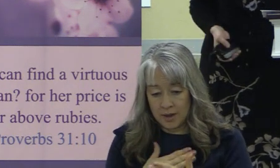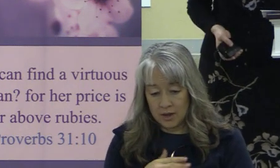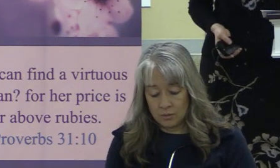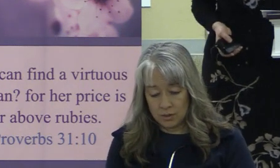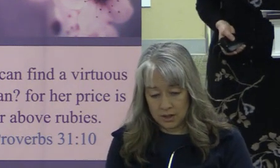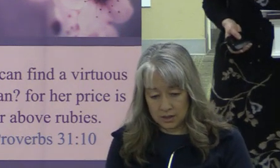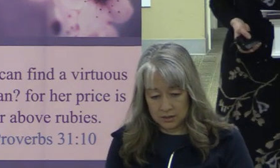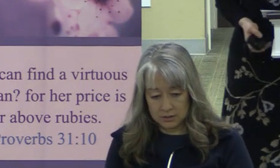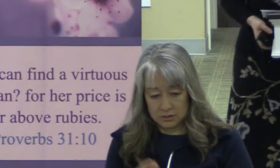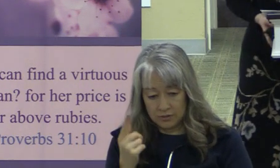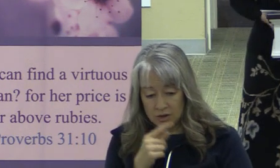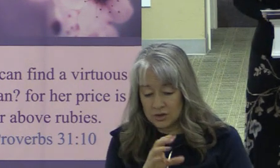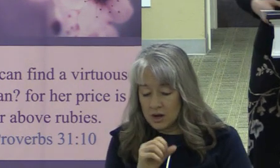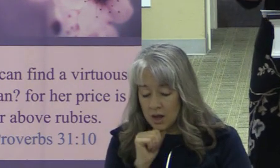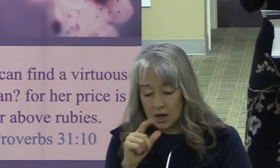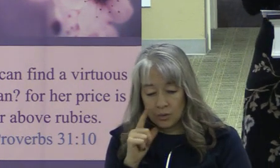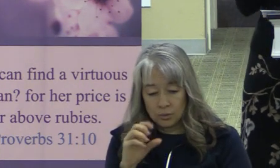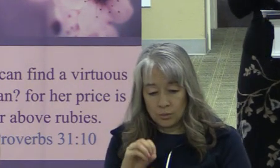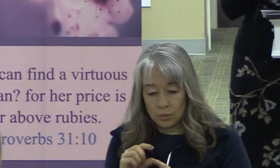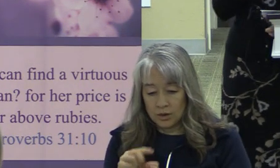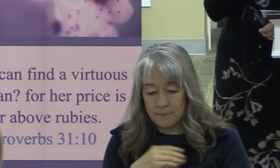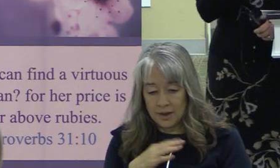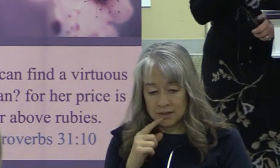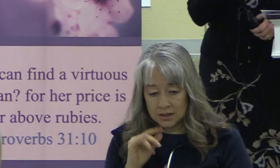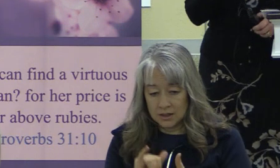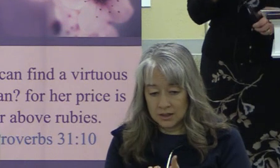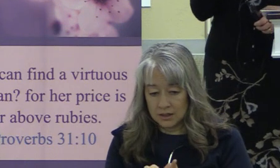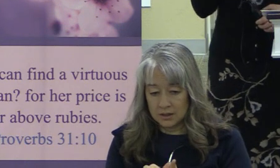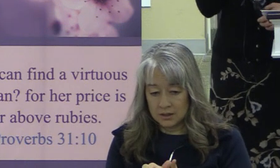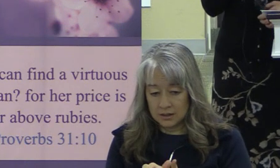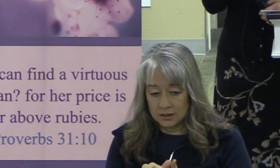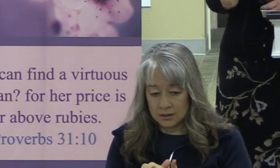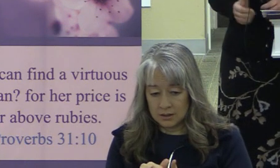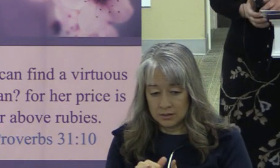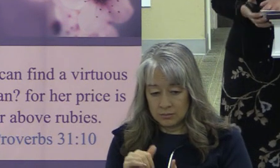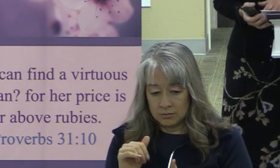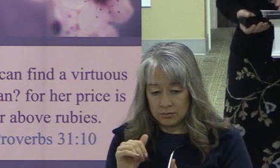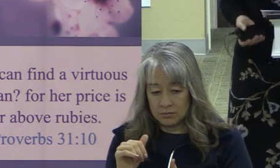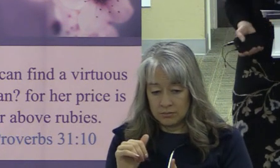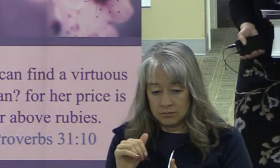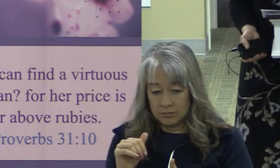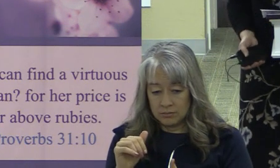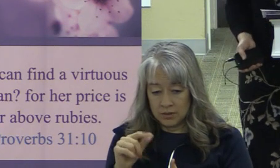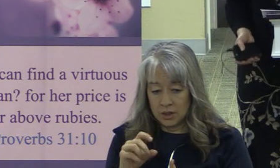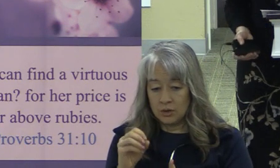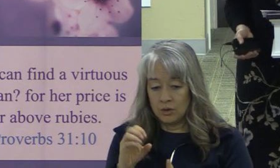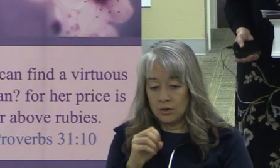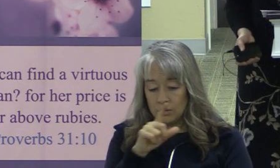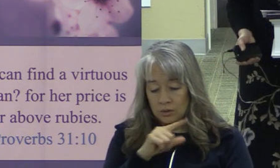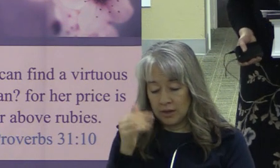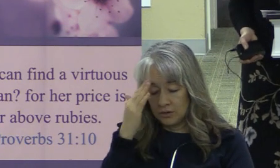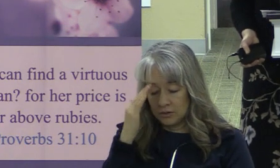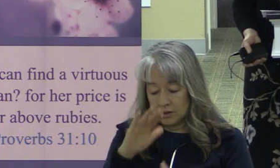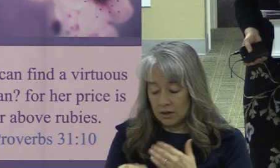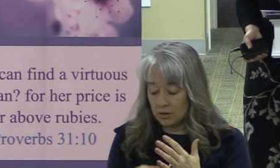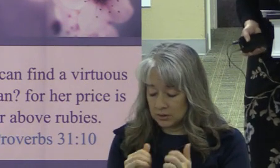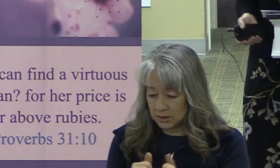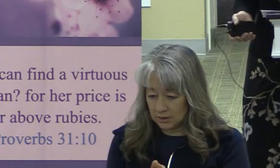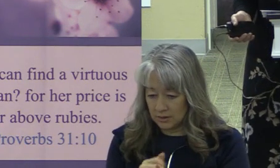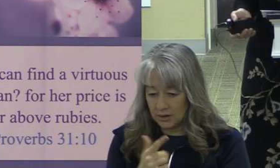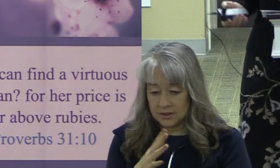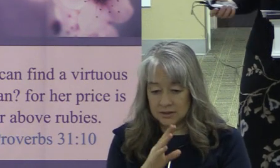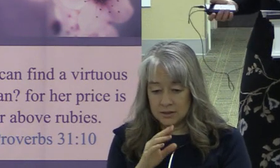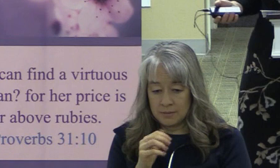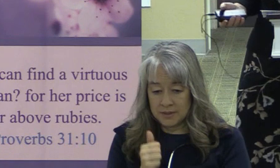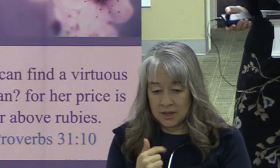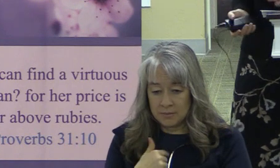ways. For there is not a word in my tongue, but lo, O Lord, thou knowest altogether. Thou hast